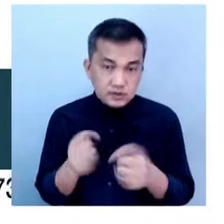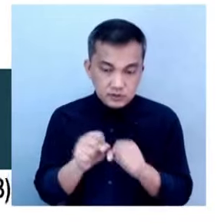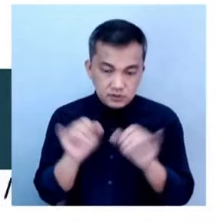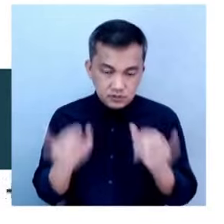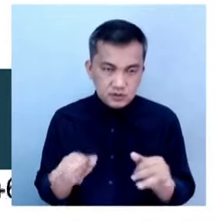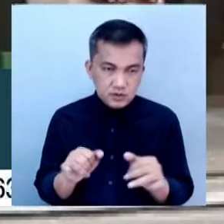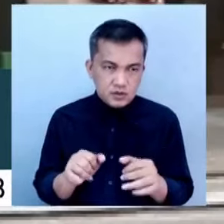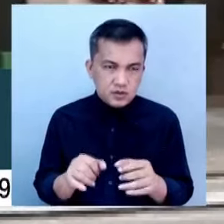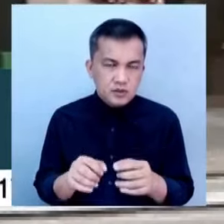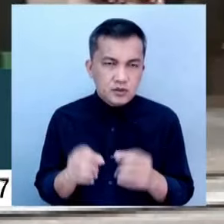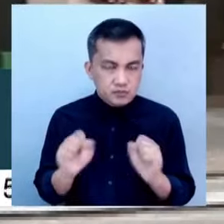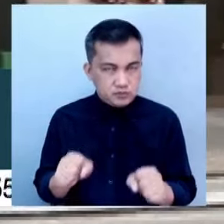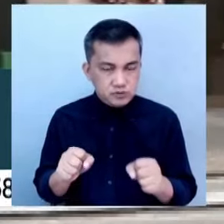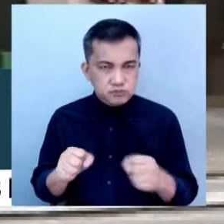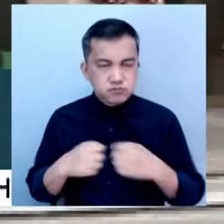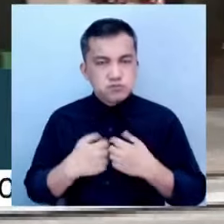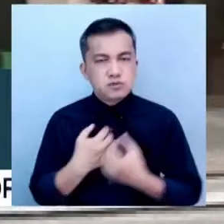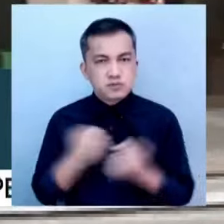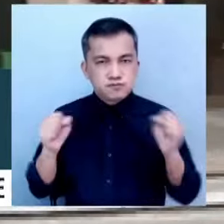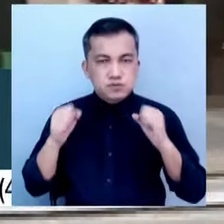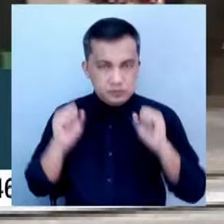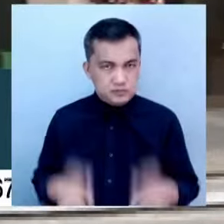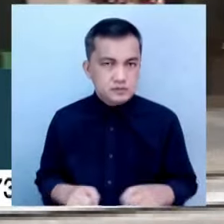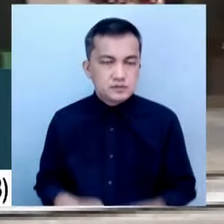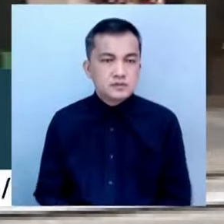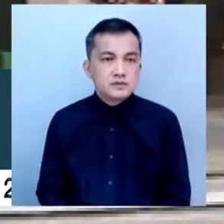more resilient.